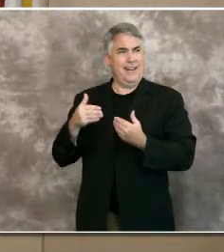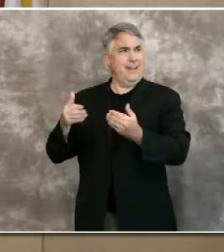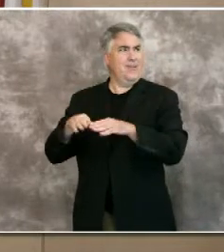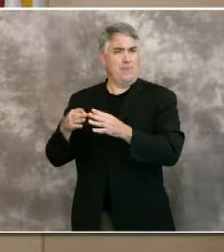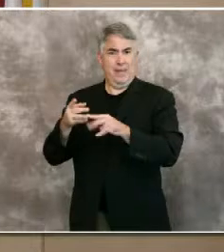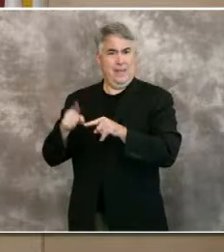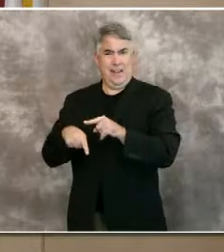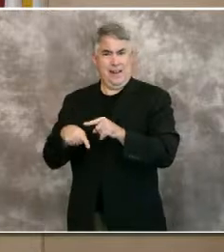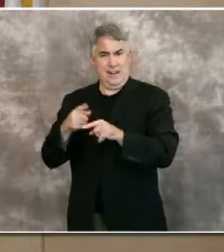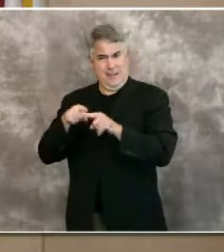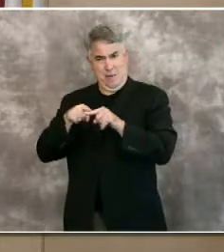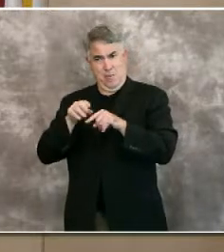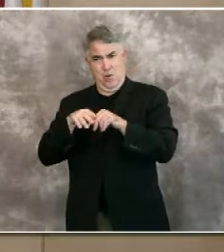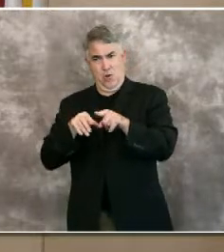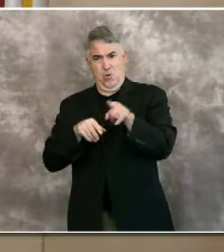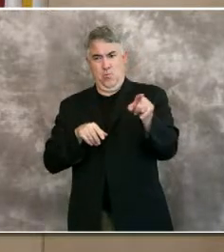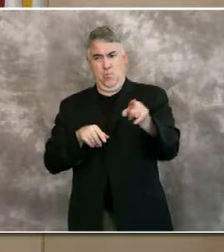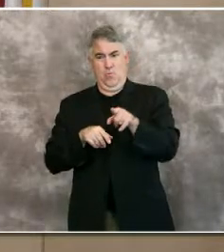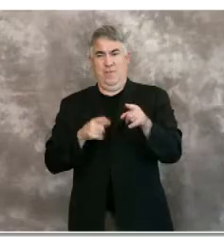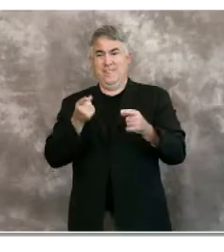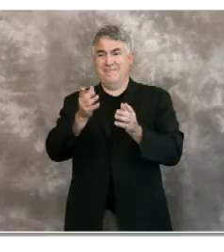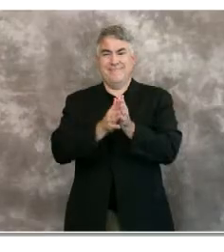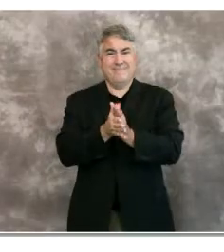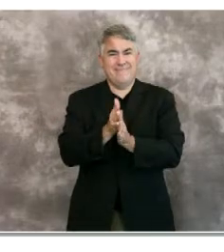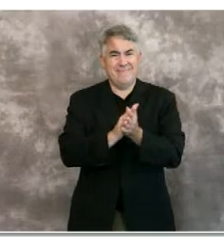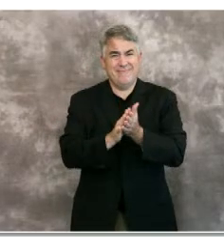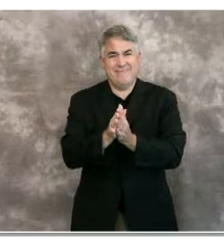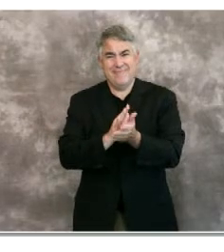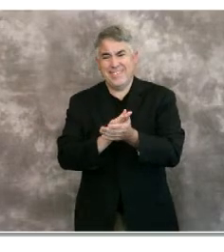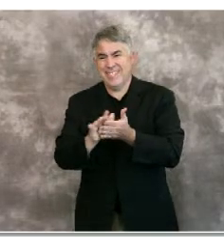good hand hygiene and sanitation, cleaning